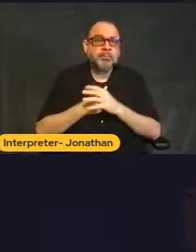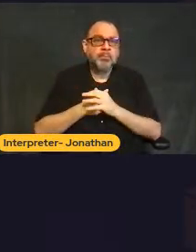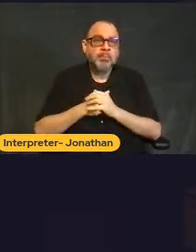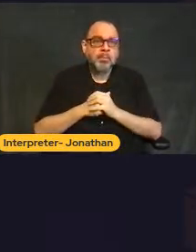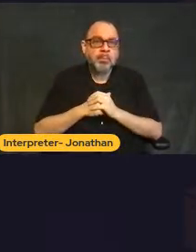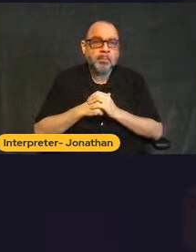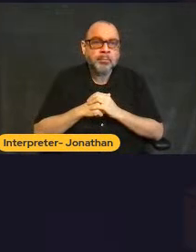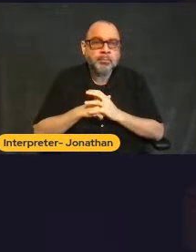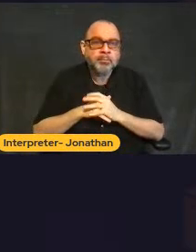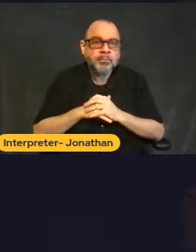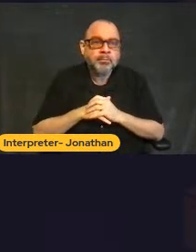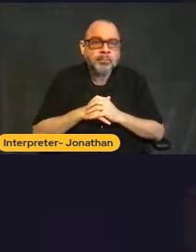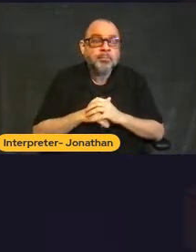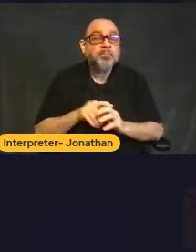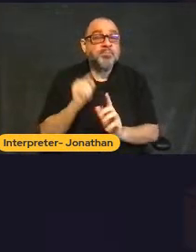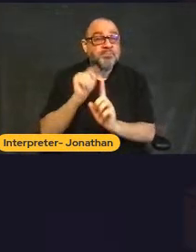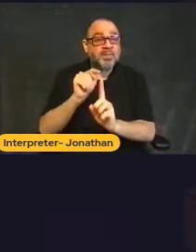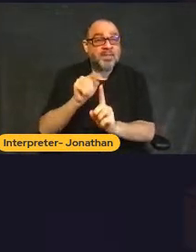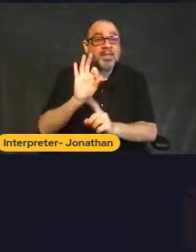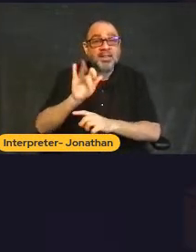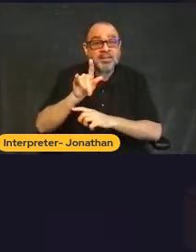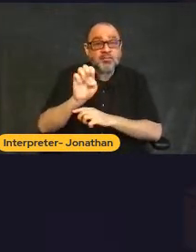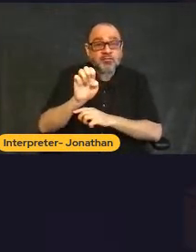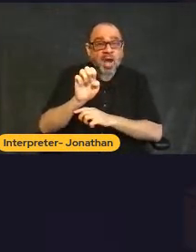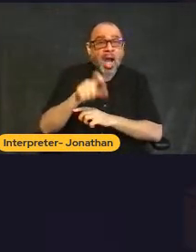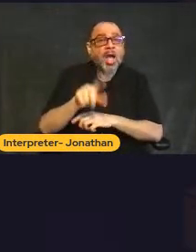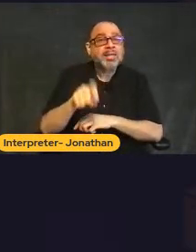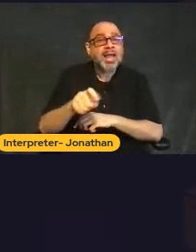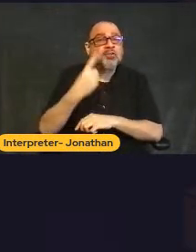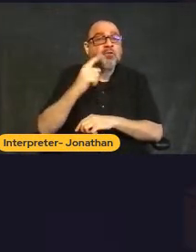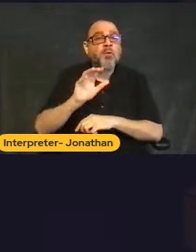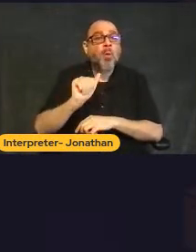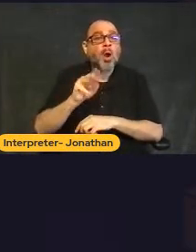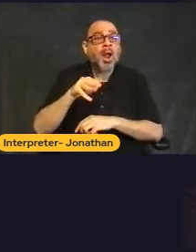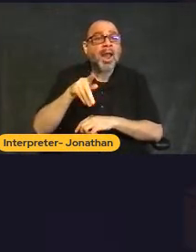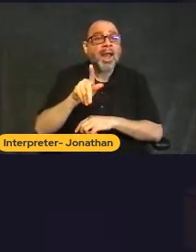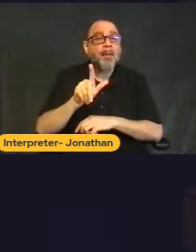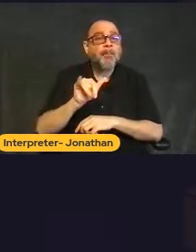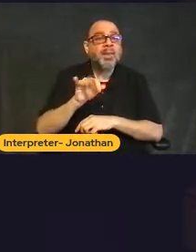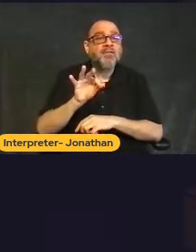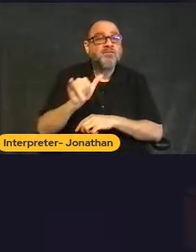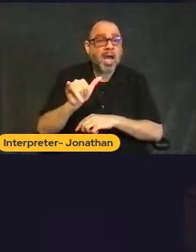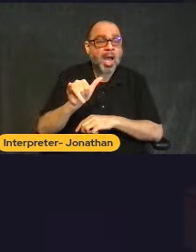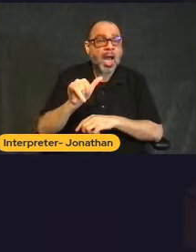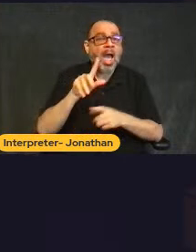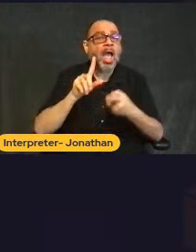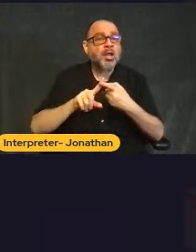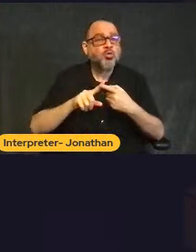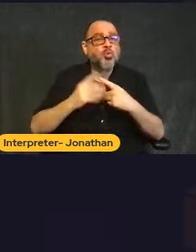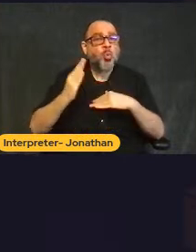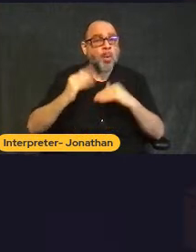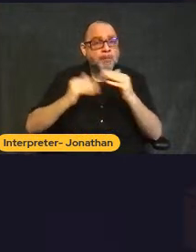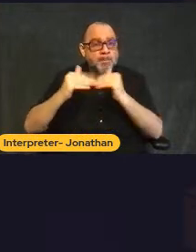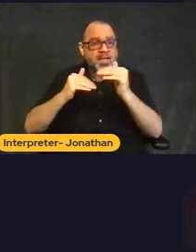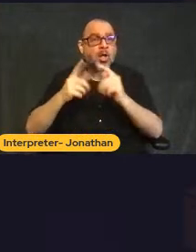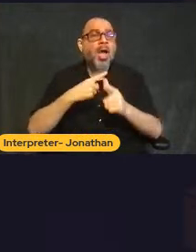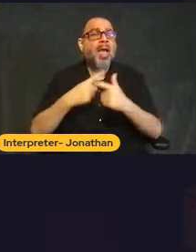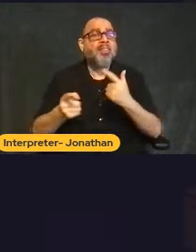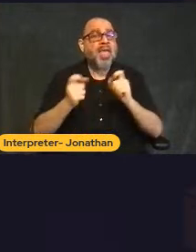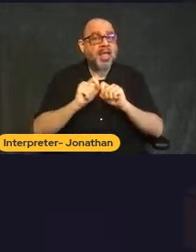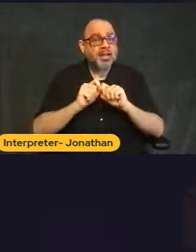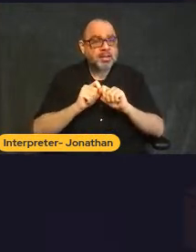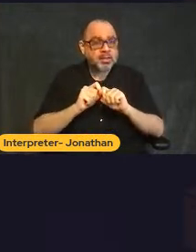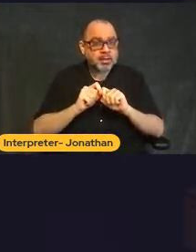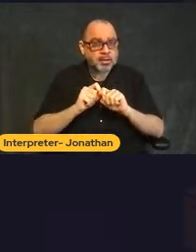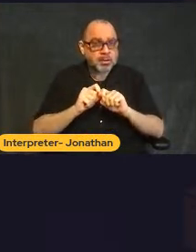So this file is necessary for Amplify to build and then deploy our